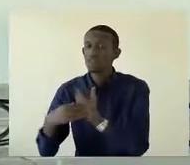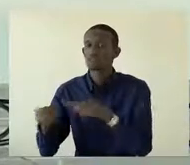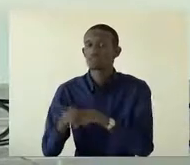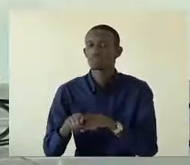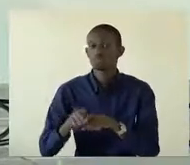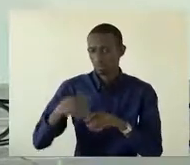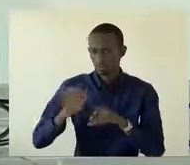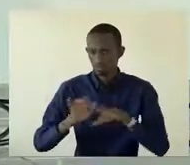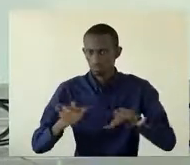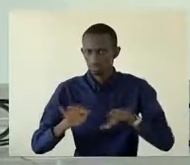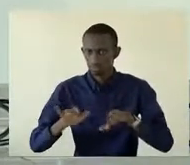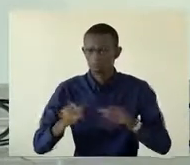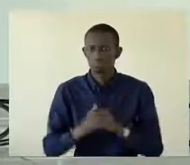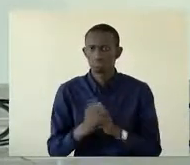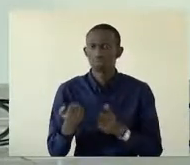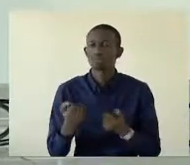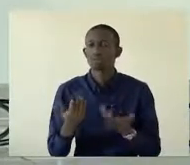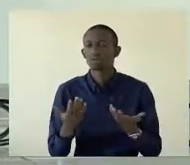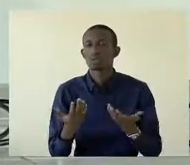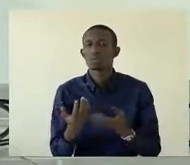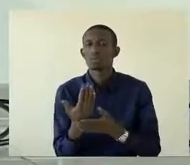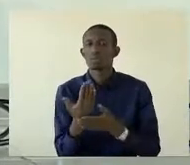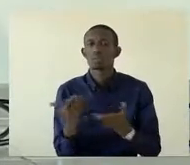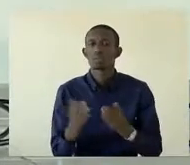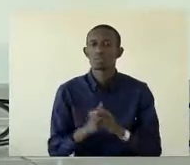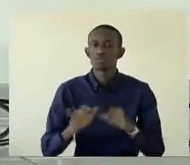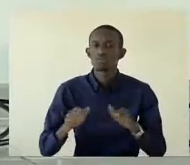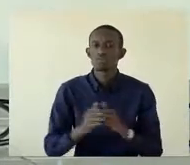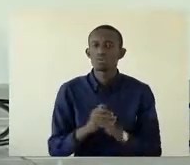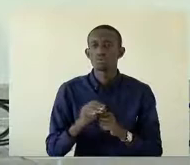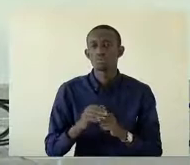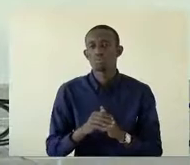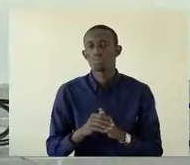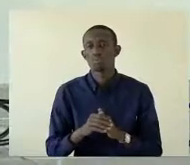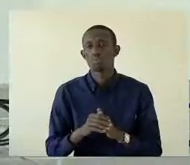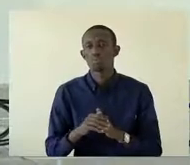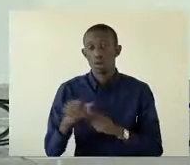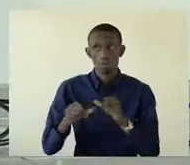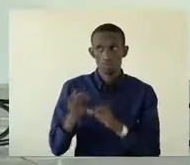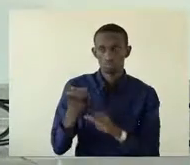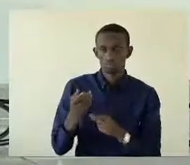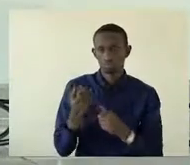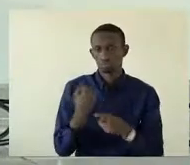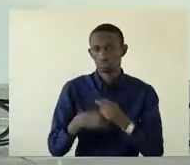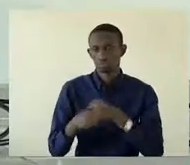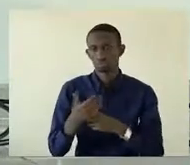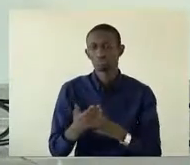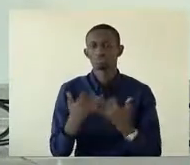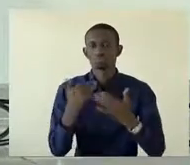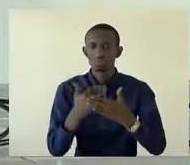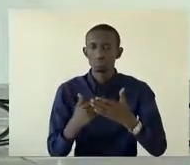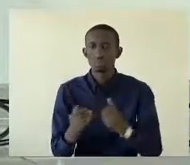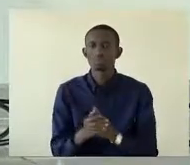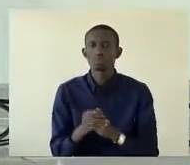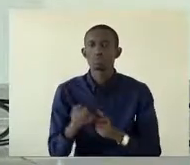in, you should be able to get a form about one of the activities you're going to do. So, before we start, make